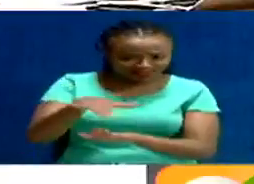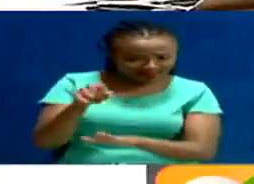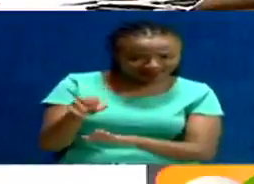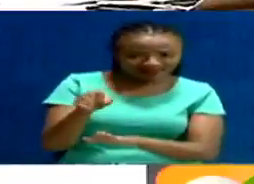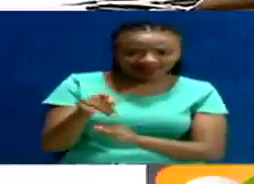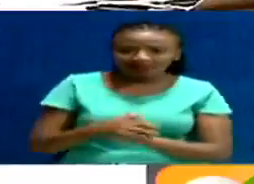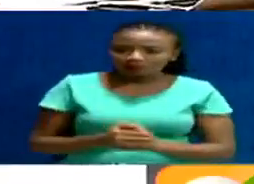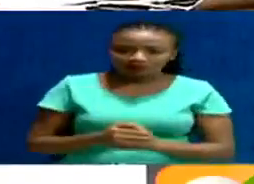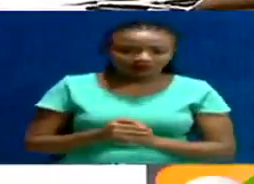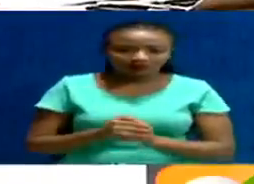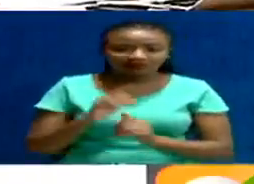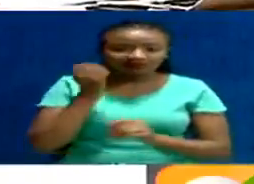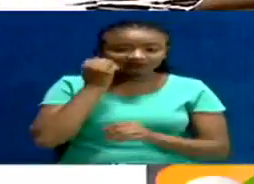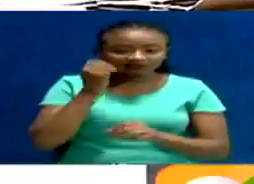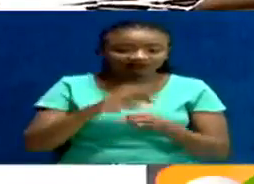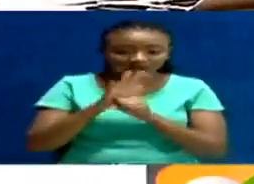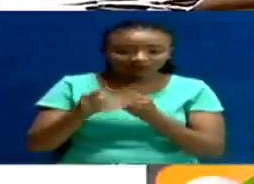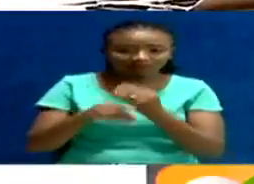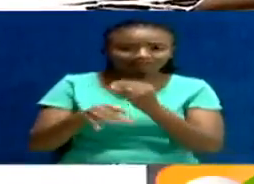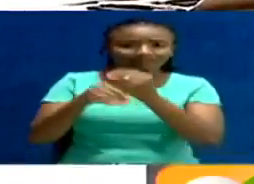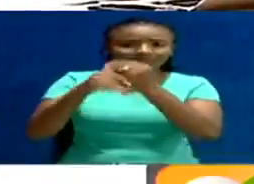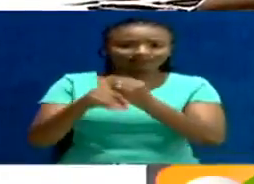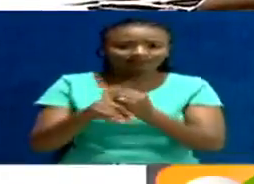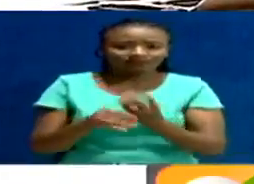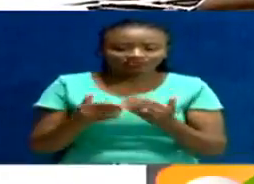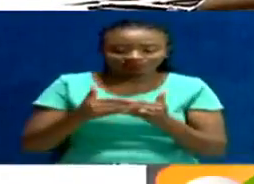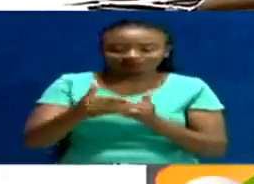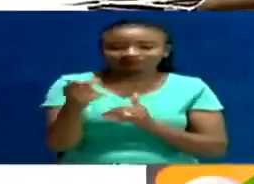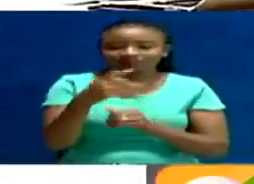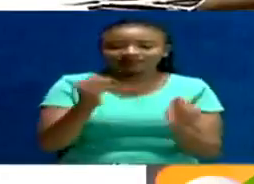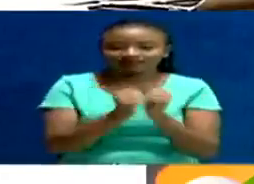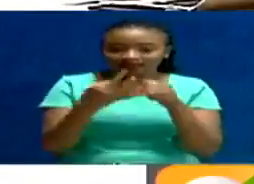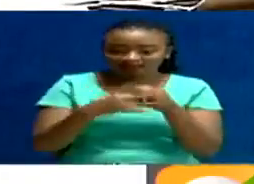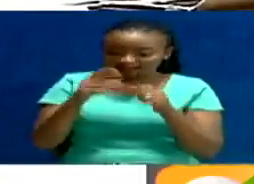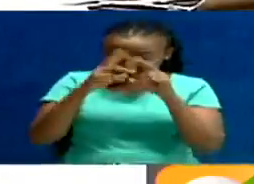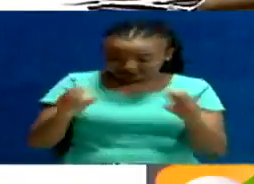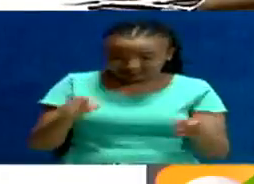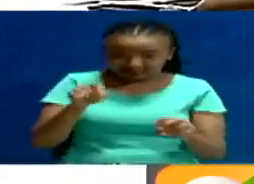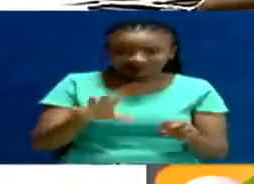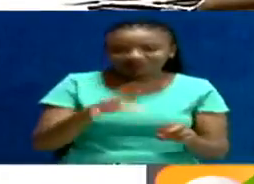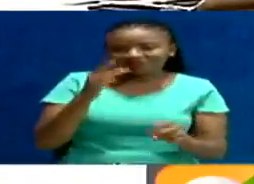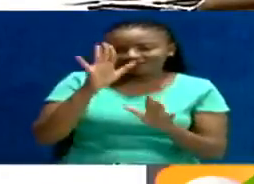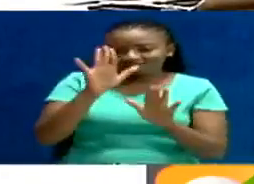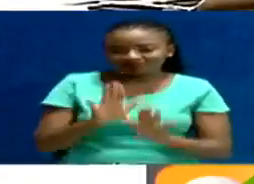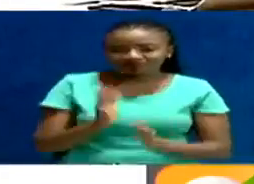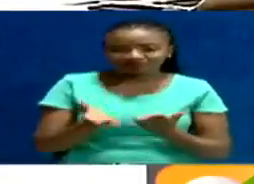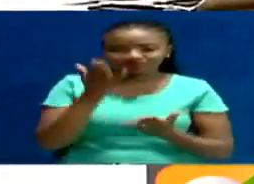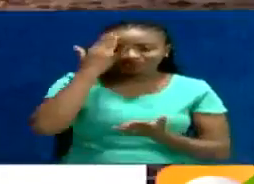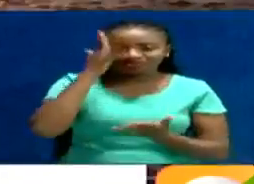reports, the 18-month study will be critical in how COVID-19 cases are managed in malaria endemic regions.